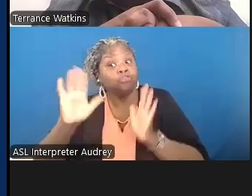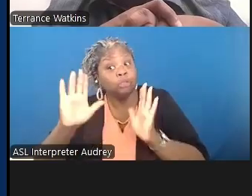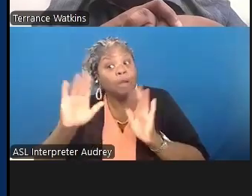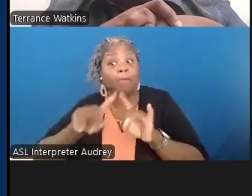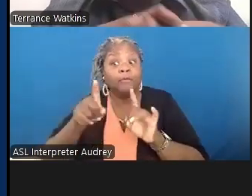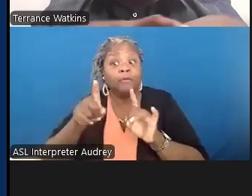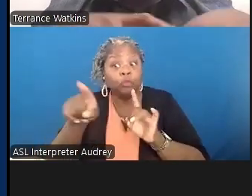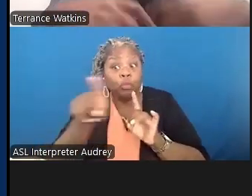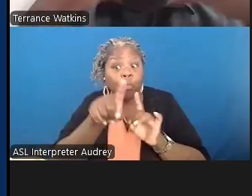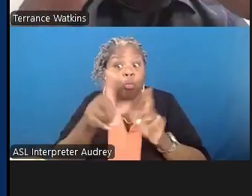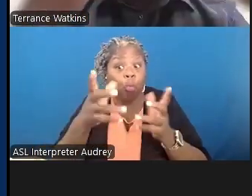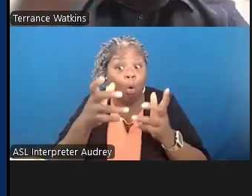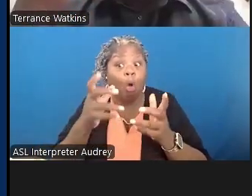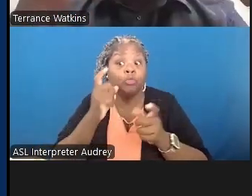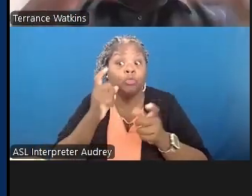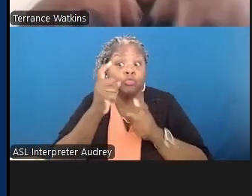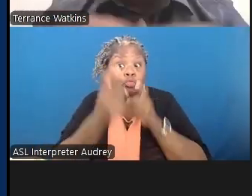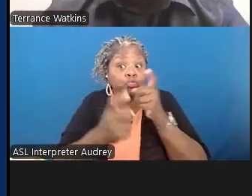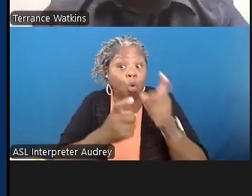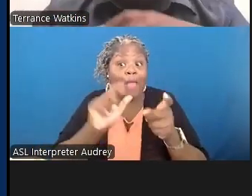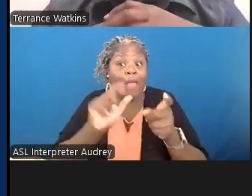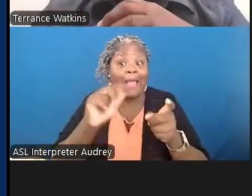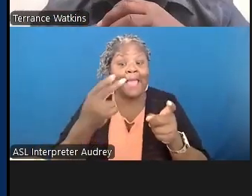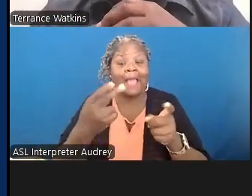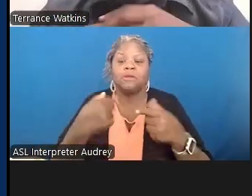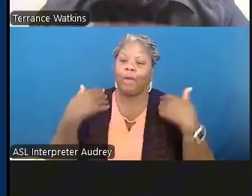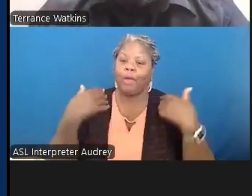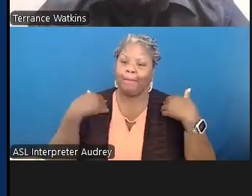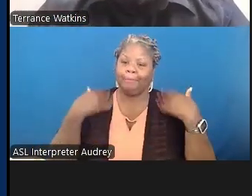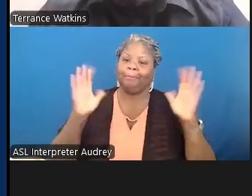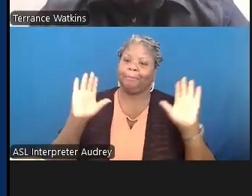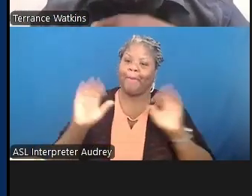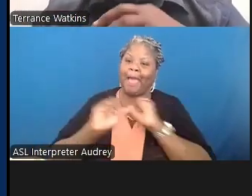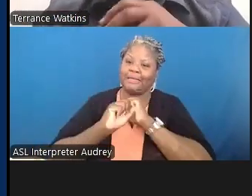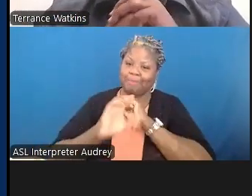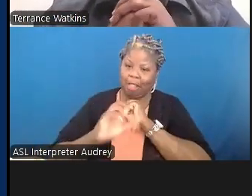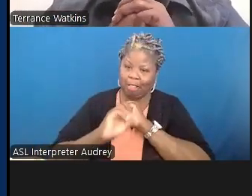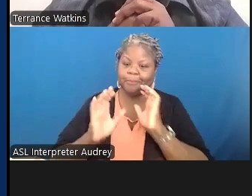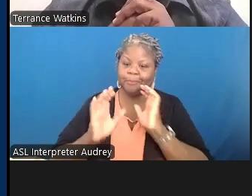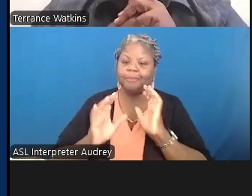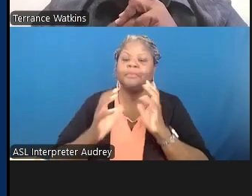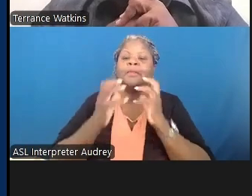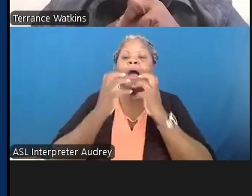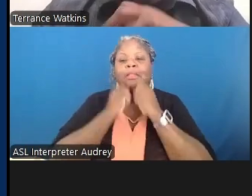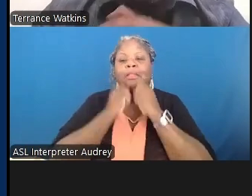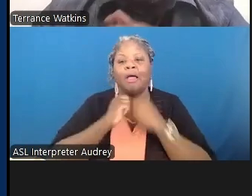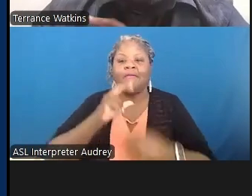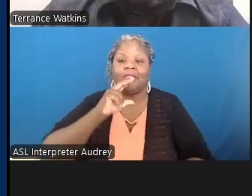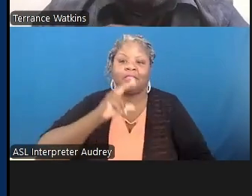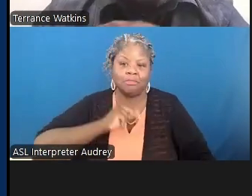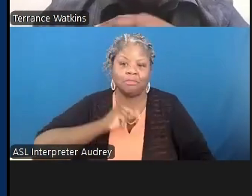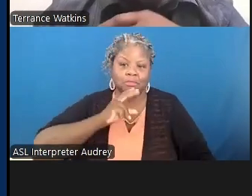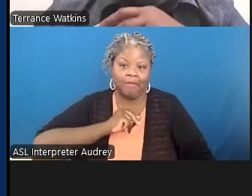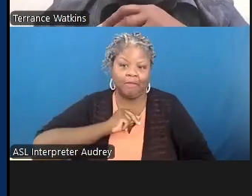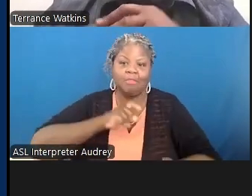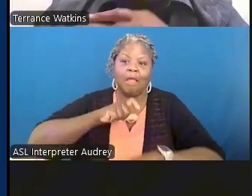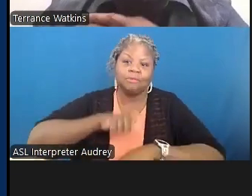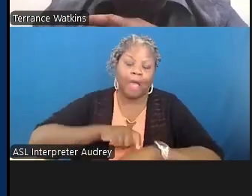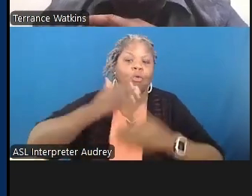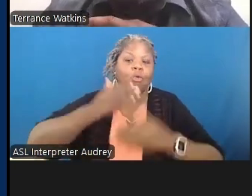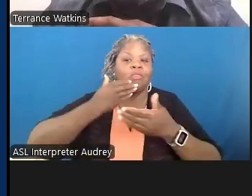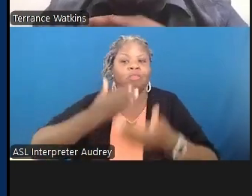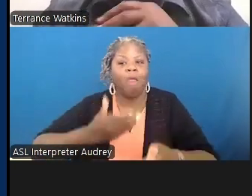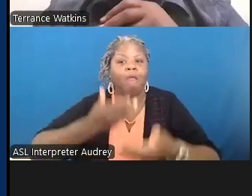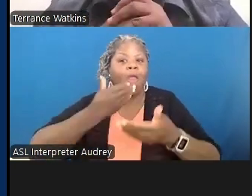would. All right, I'm going on my little spiel. I absolutely love Thanksgiving. To me, it is a time that we are thankful for